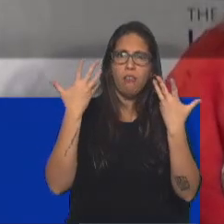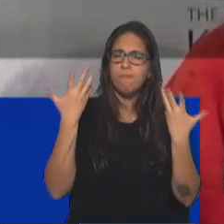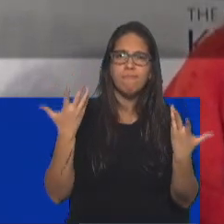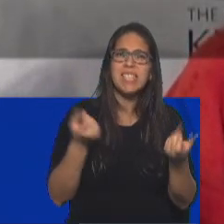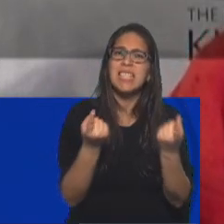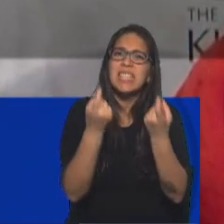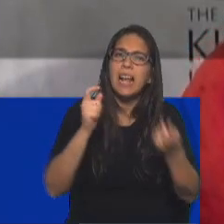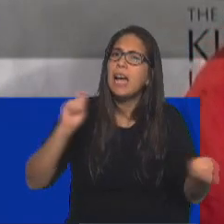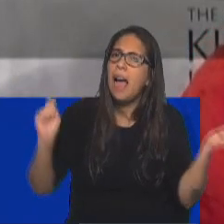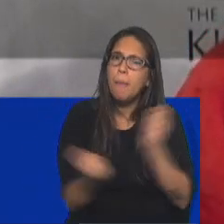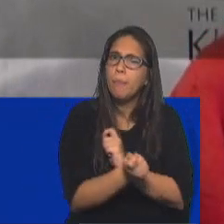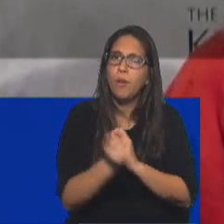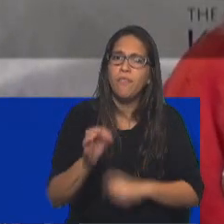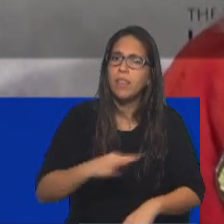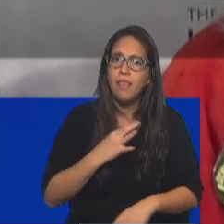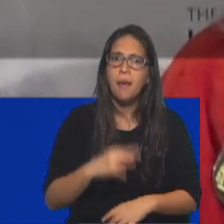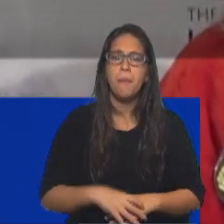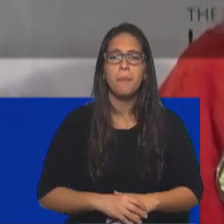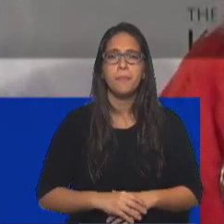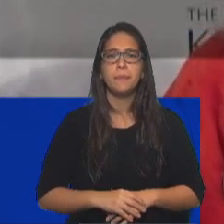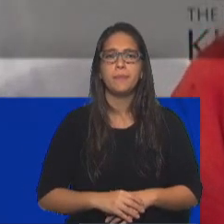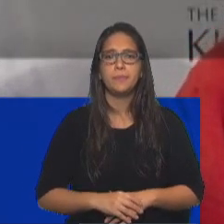are desperate for change.